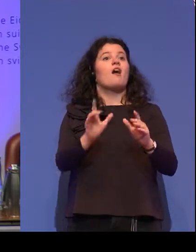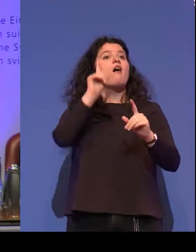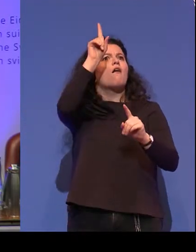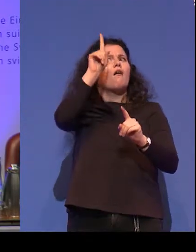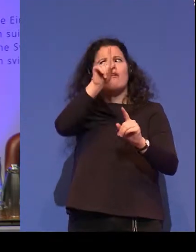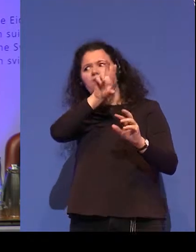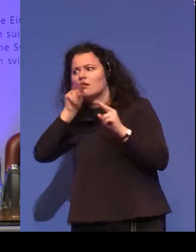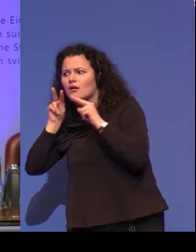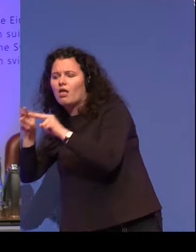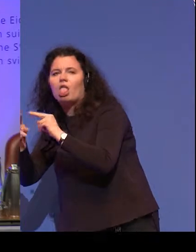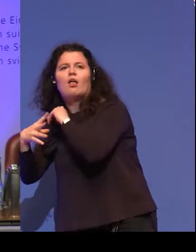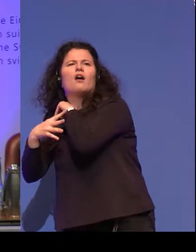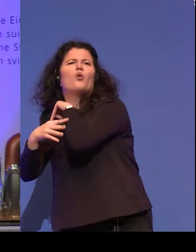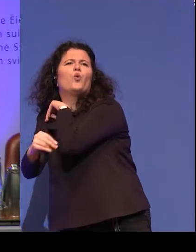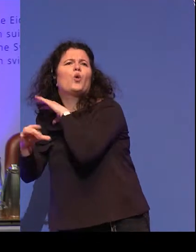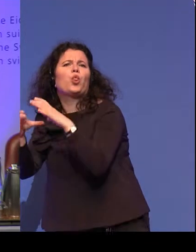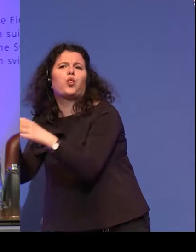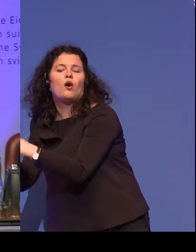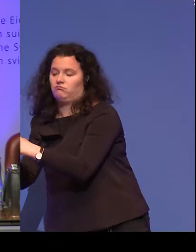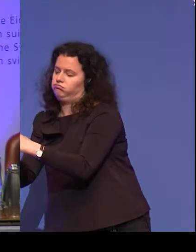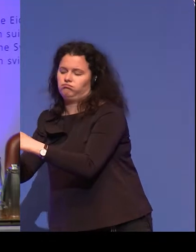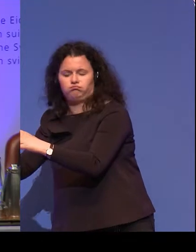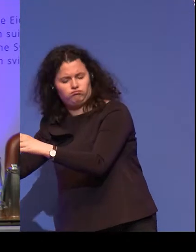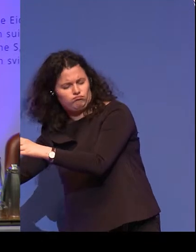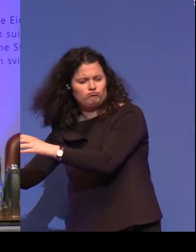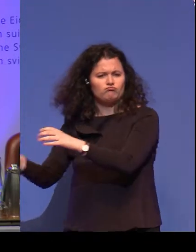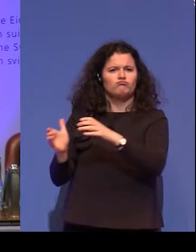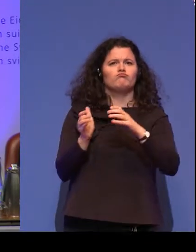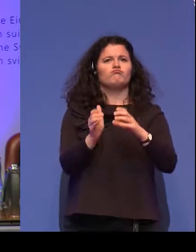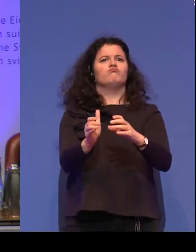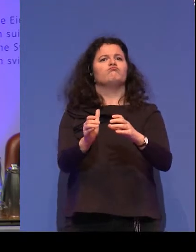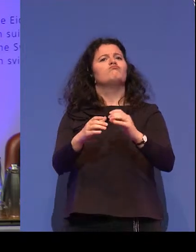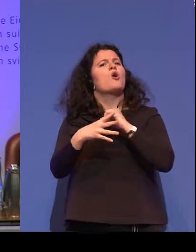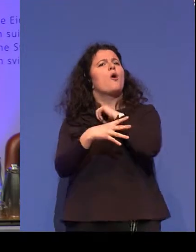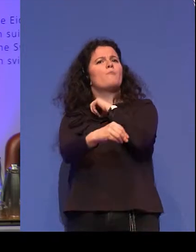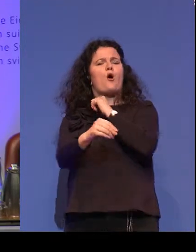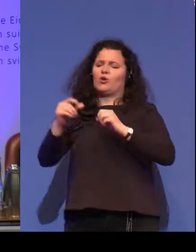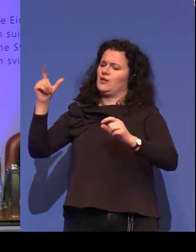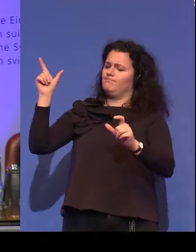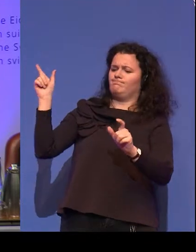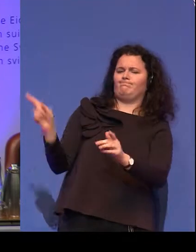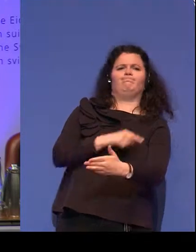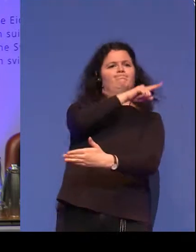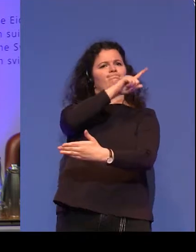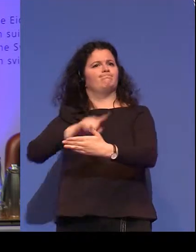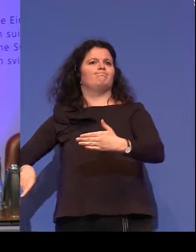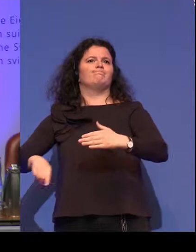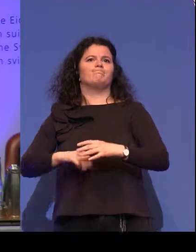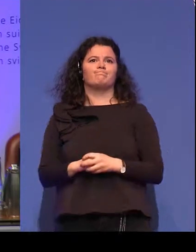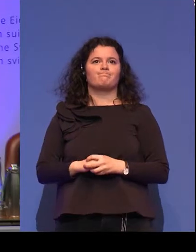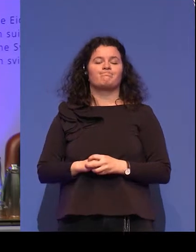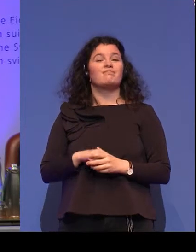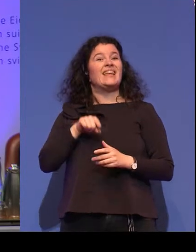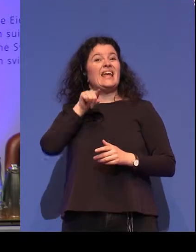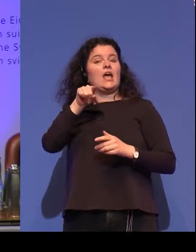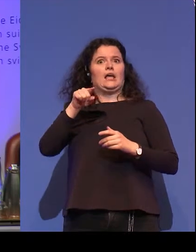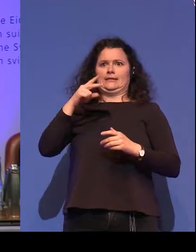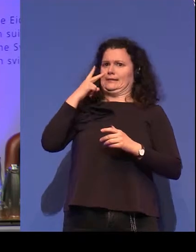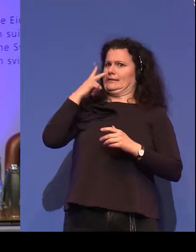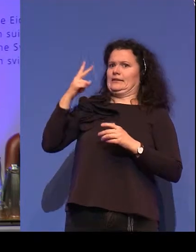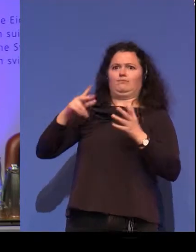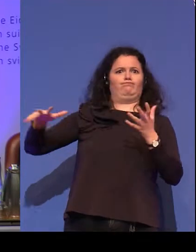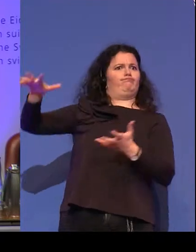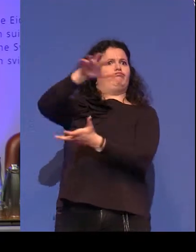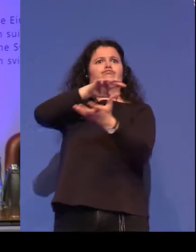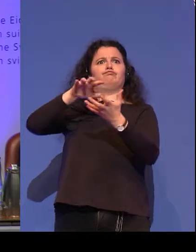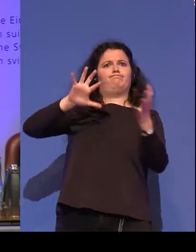same year, in the Sendai framework, we committed to the principle that disaster risk reduction should be an all-of-society effort that empowers